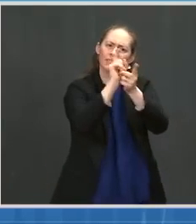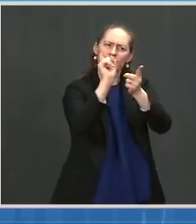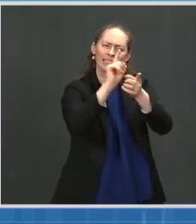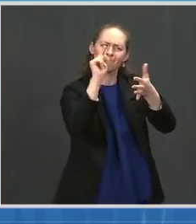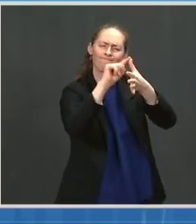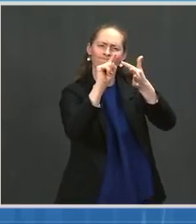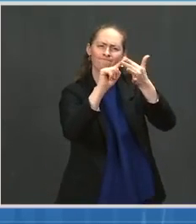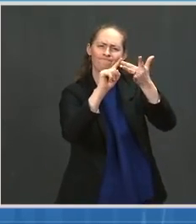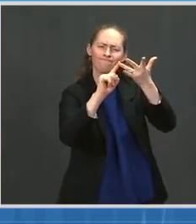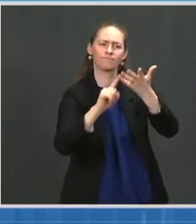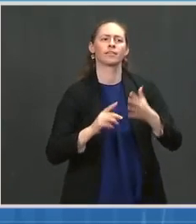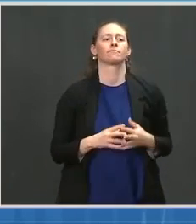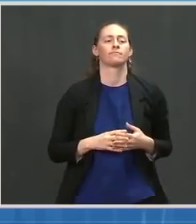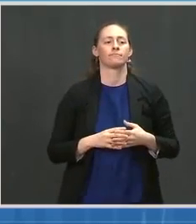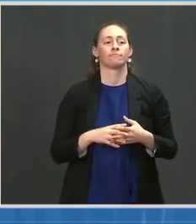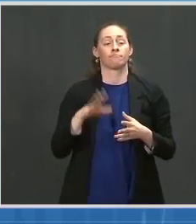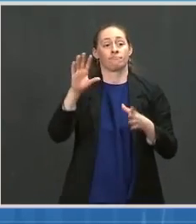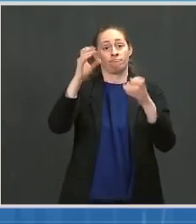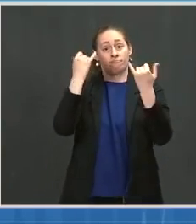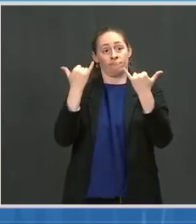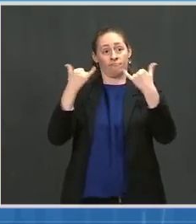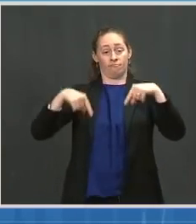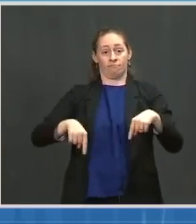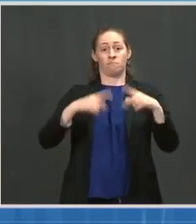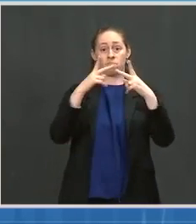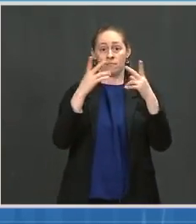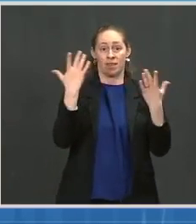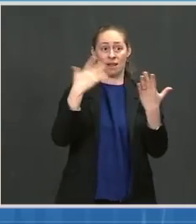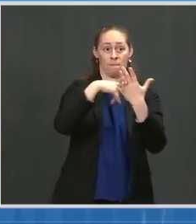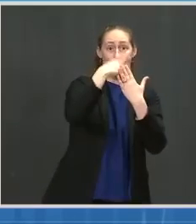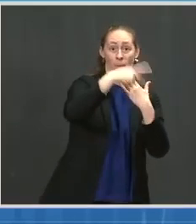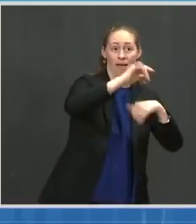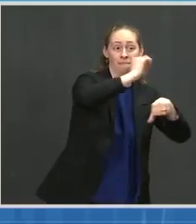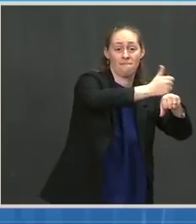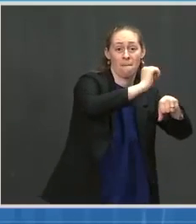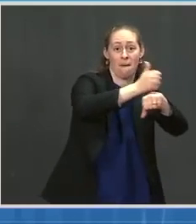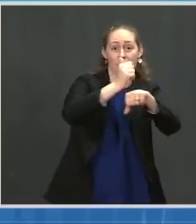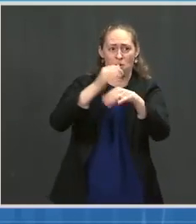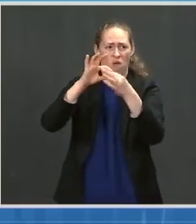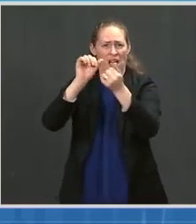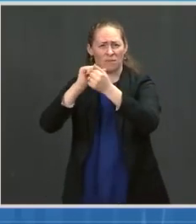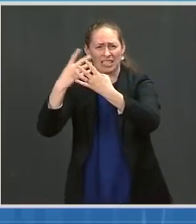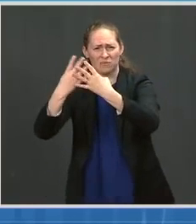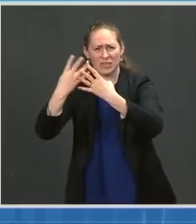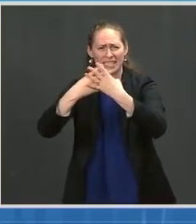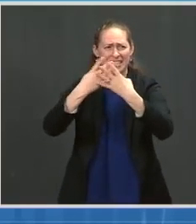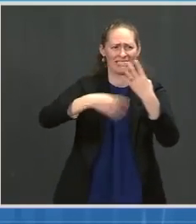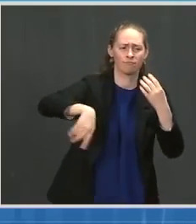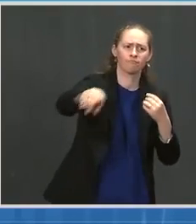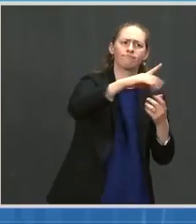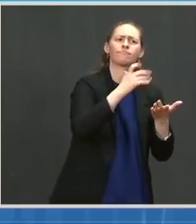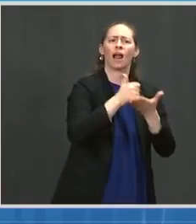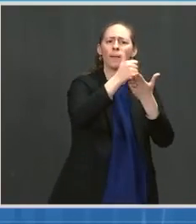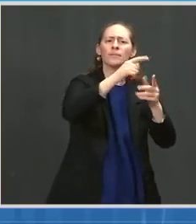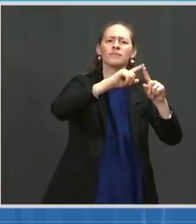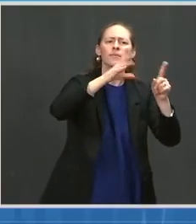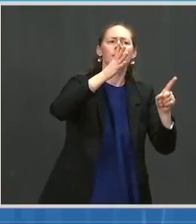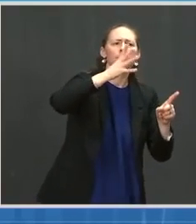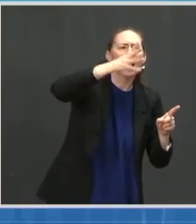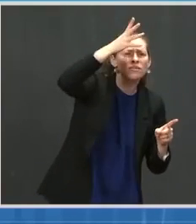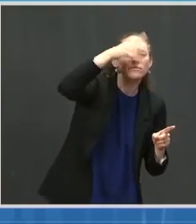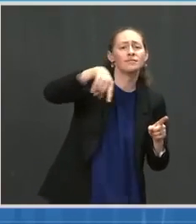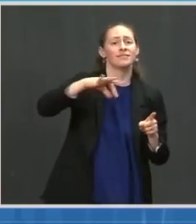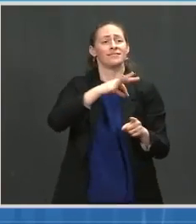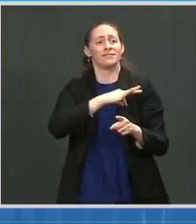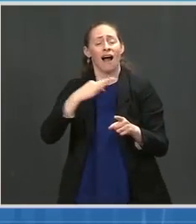are rolled out, we strongly encourage parents, staff, and students to participate, to keep our children